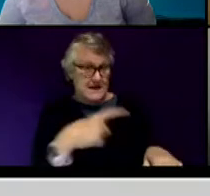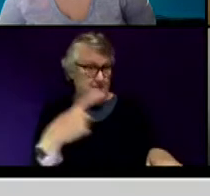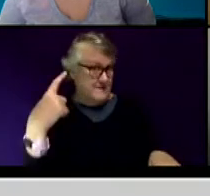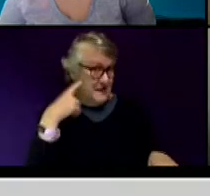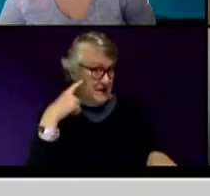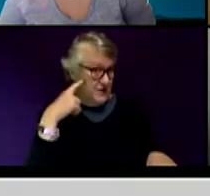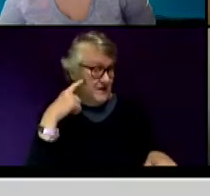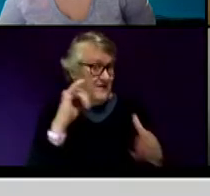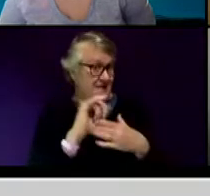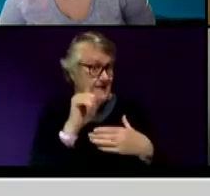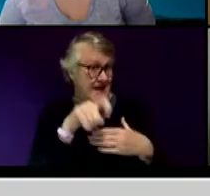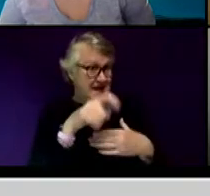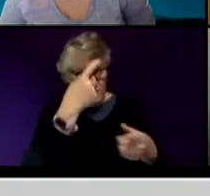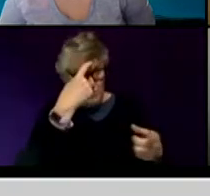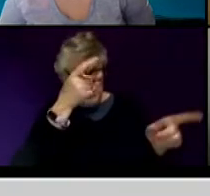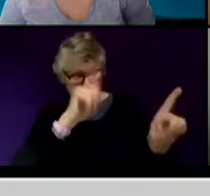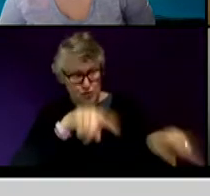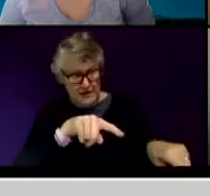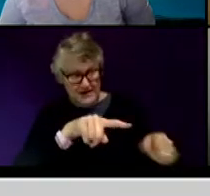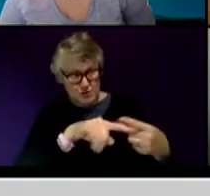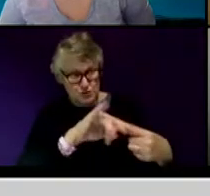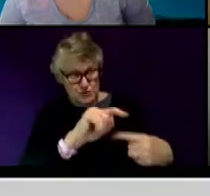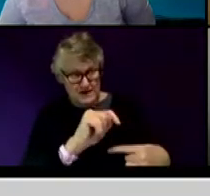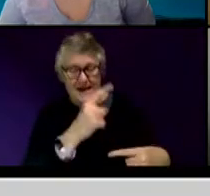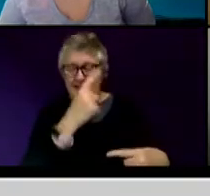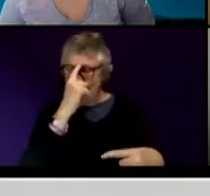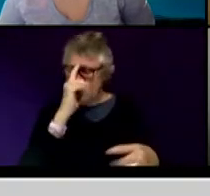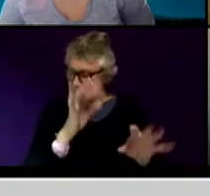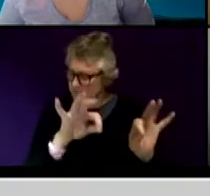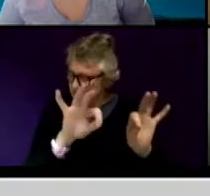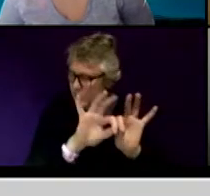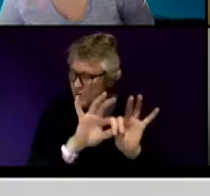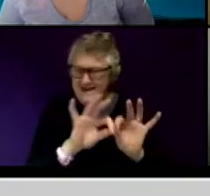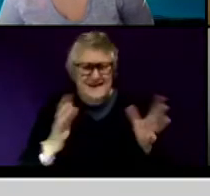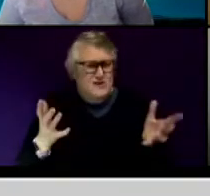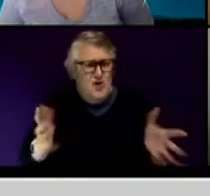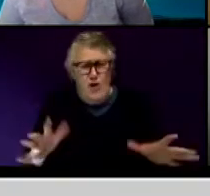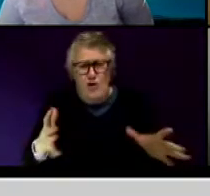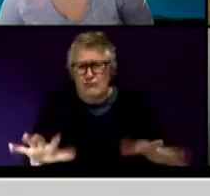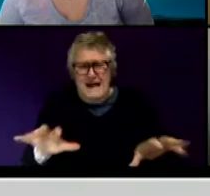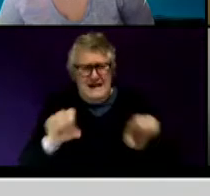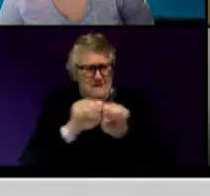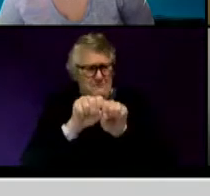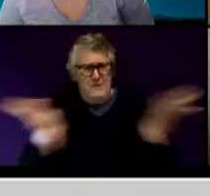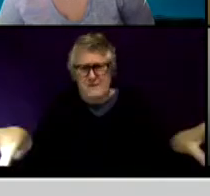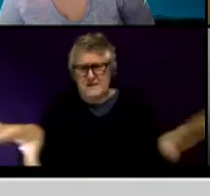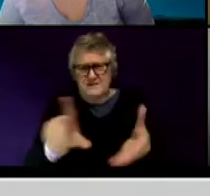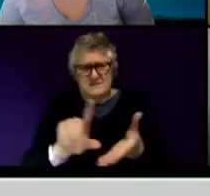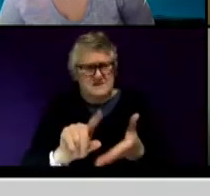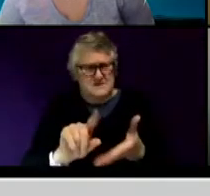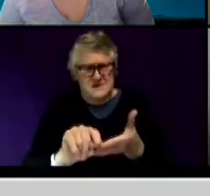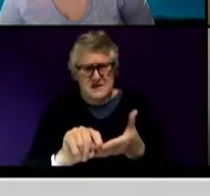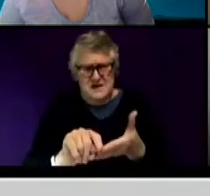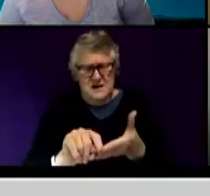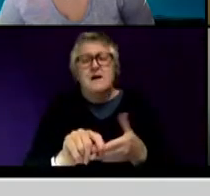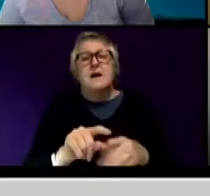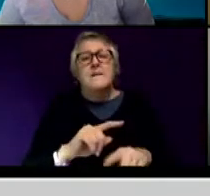agree to it. So I think it's important that they, before it's already publicized, I have to say that, but they should